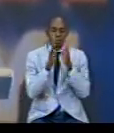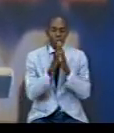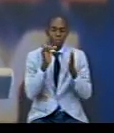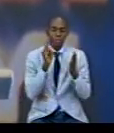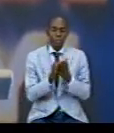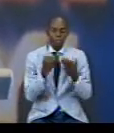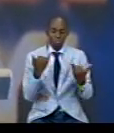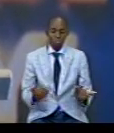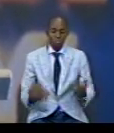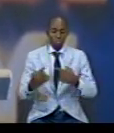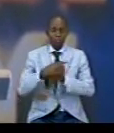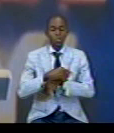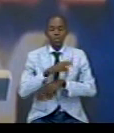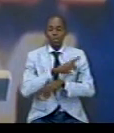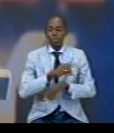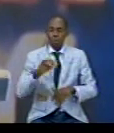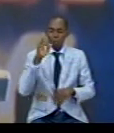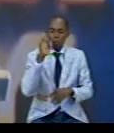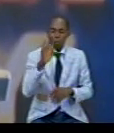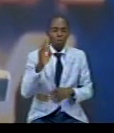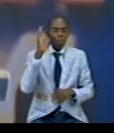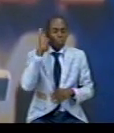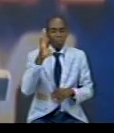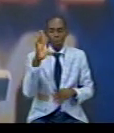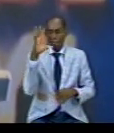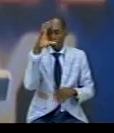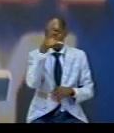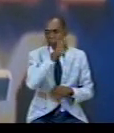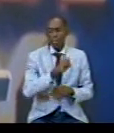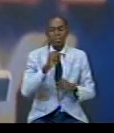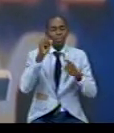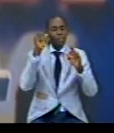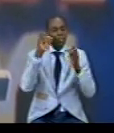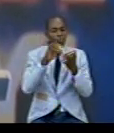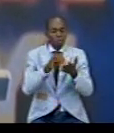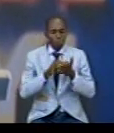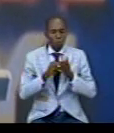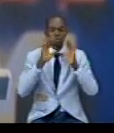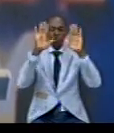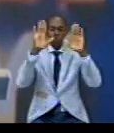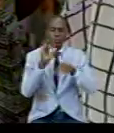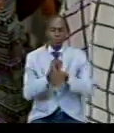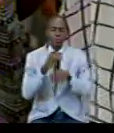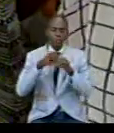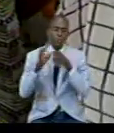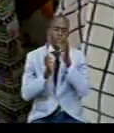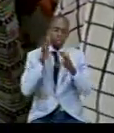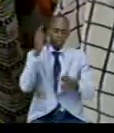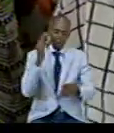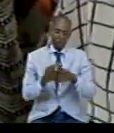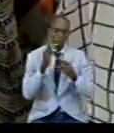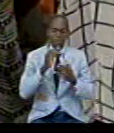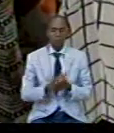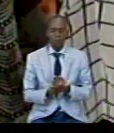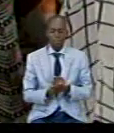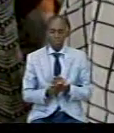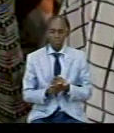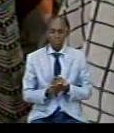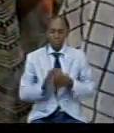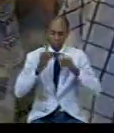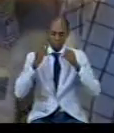today no one will miss this miracle in Jesus' name.